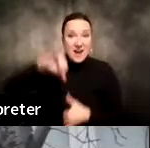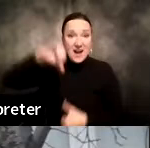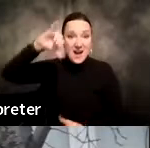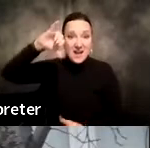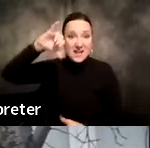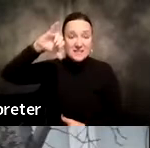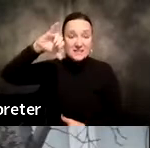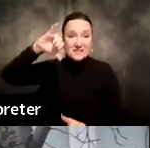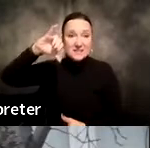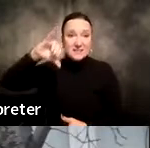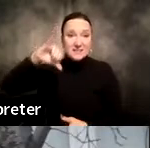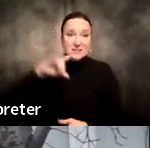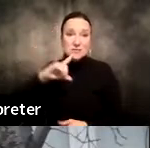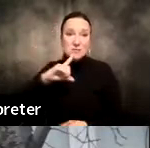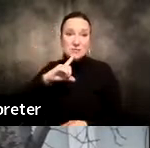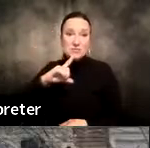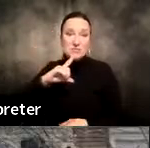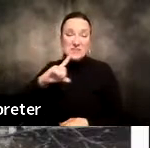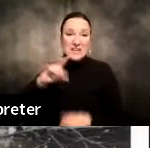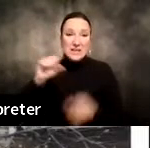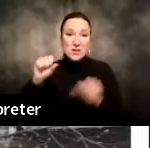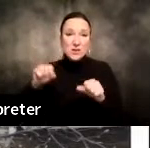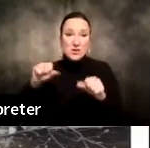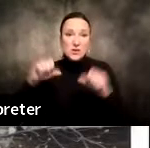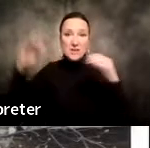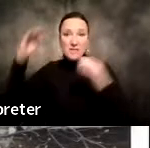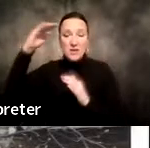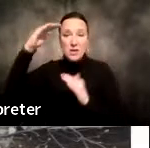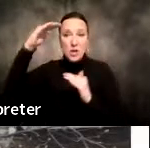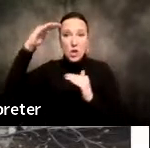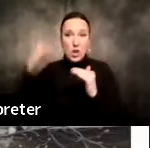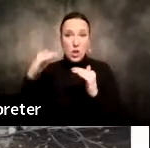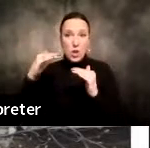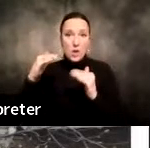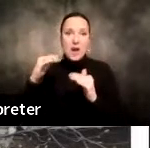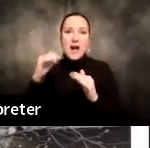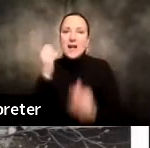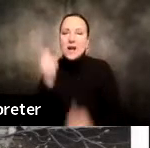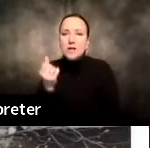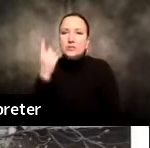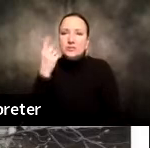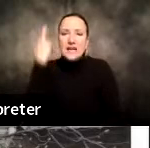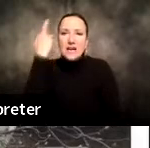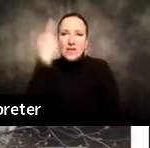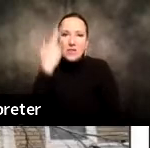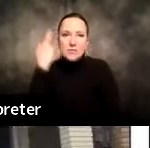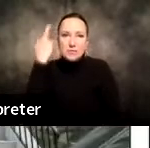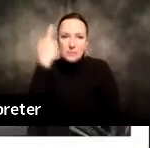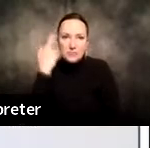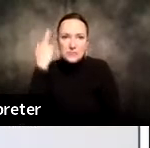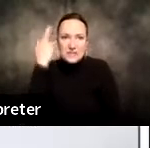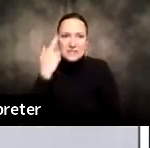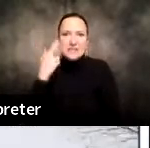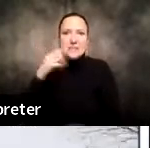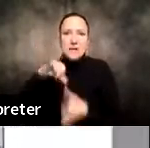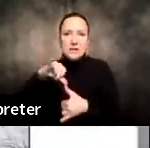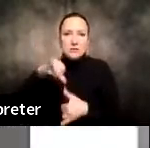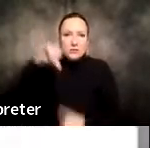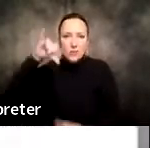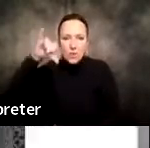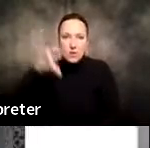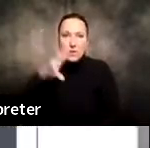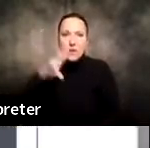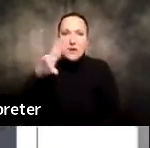have actually done some tricks to lower this. So this wasn't, I understand why they did with this to get more ceiling height in the first floor. But when